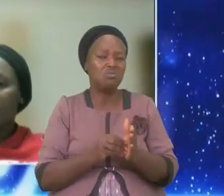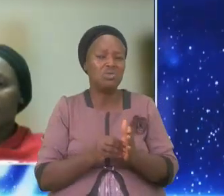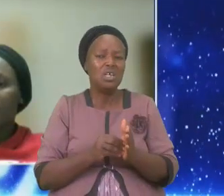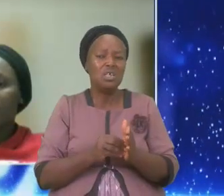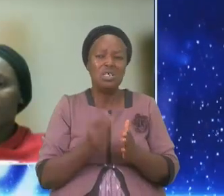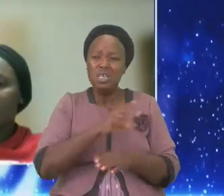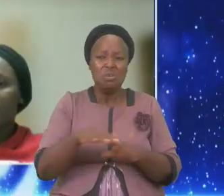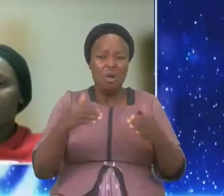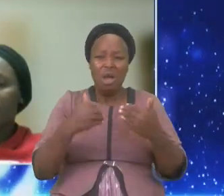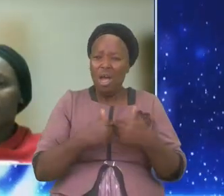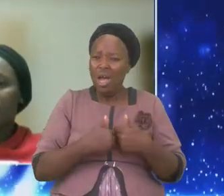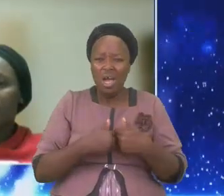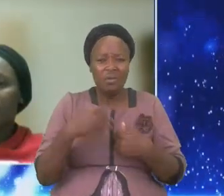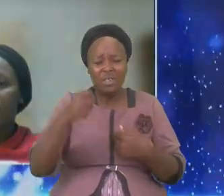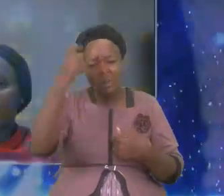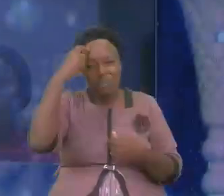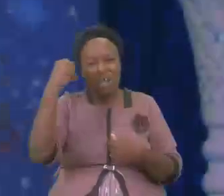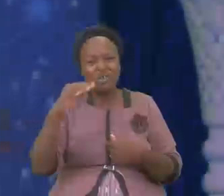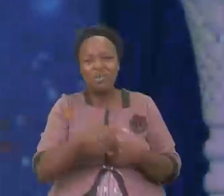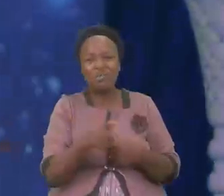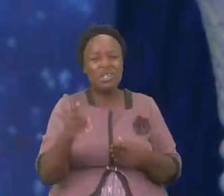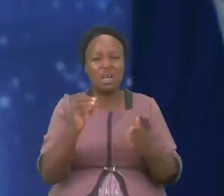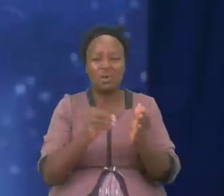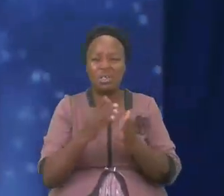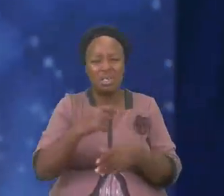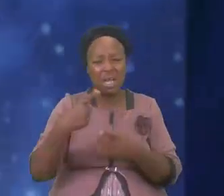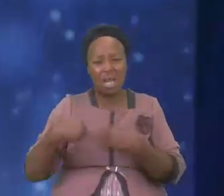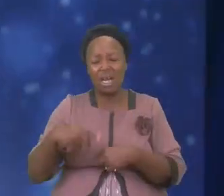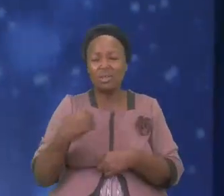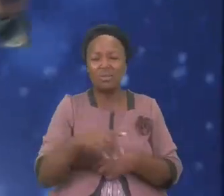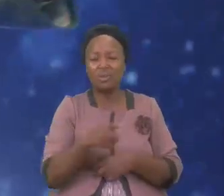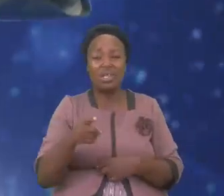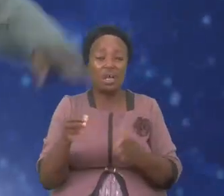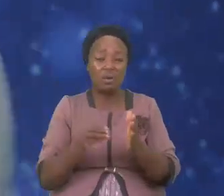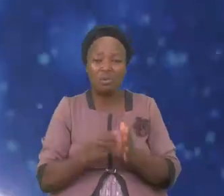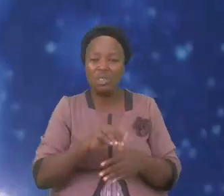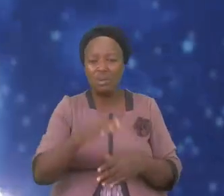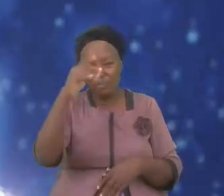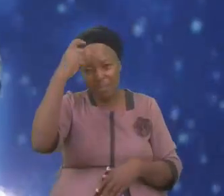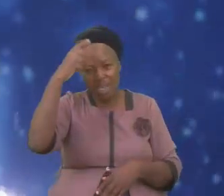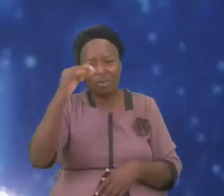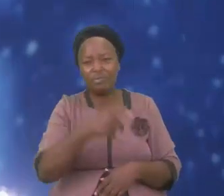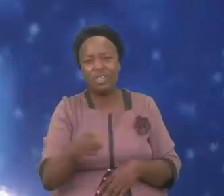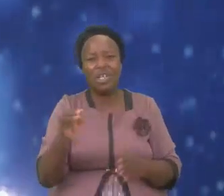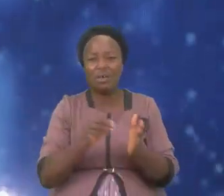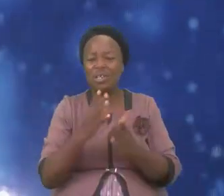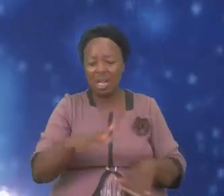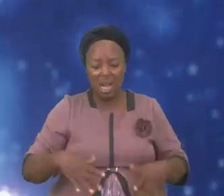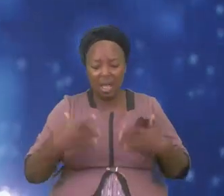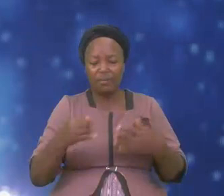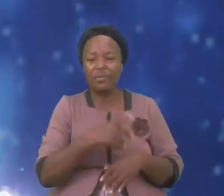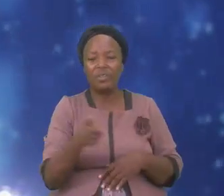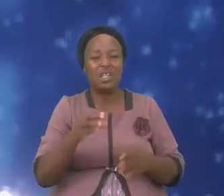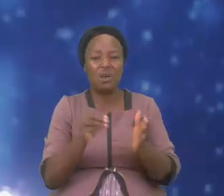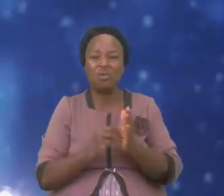of their own, a plan of their own, a life of their own, a decision of their own. But